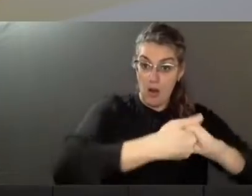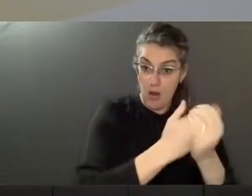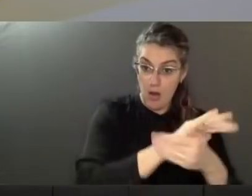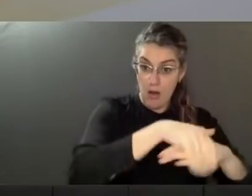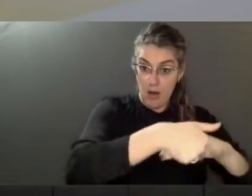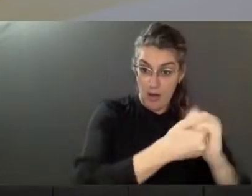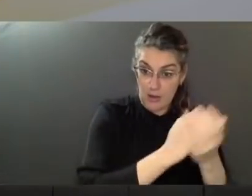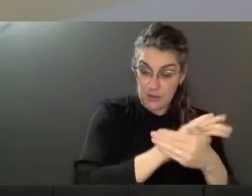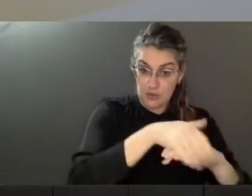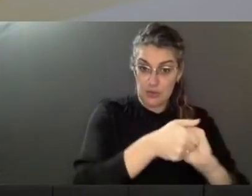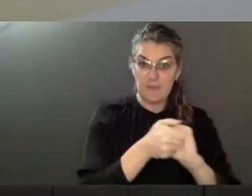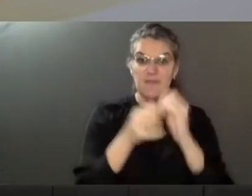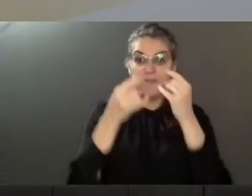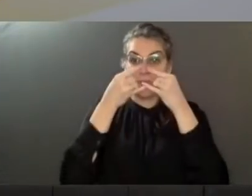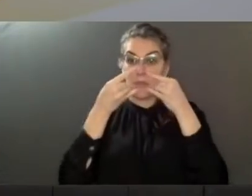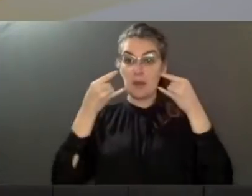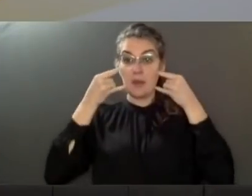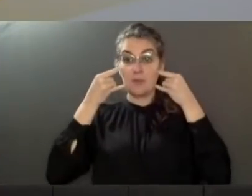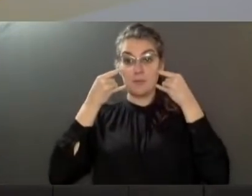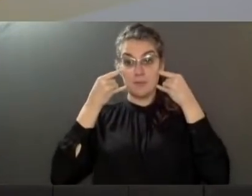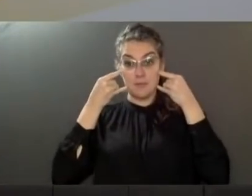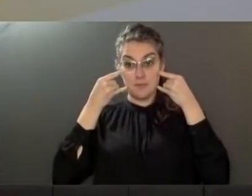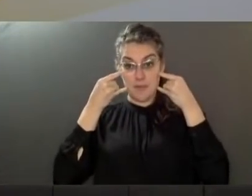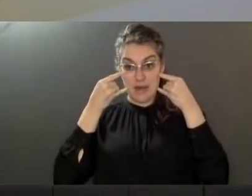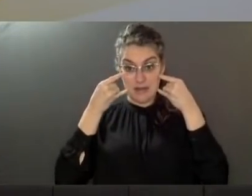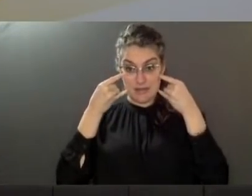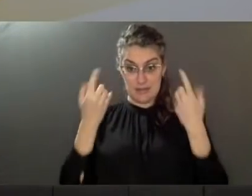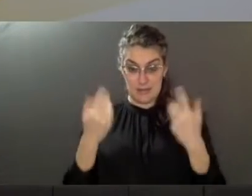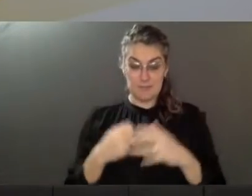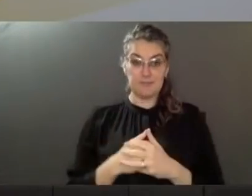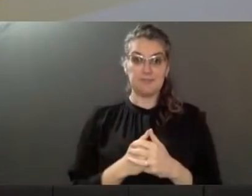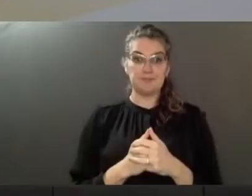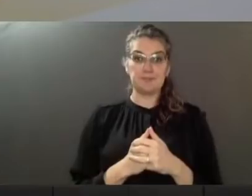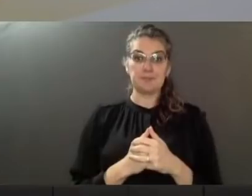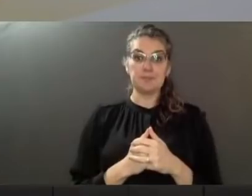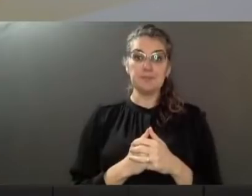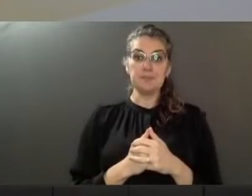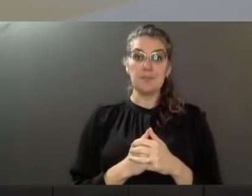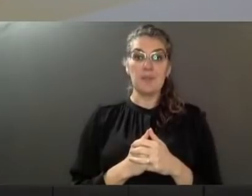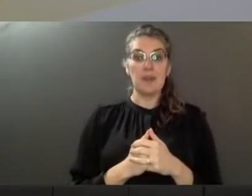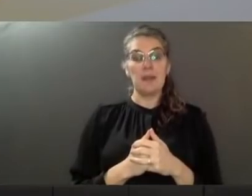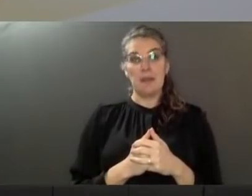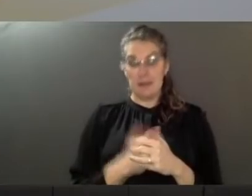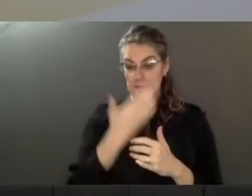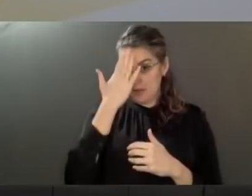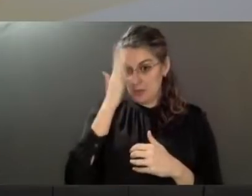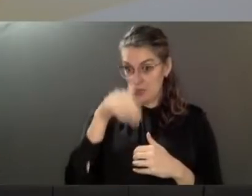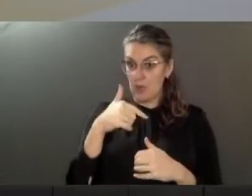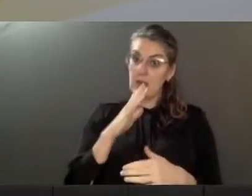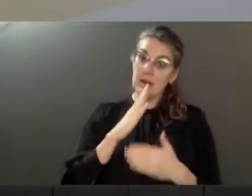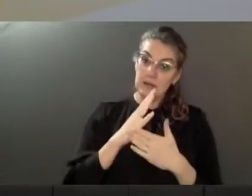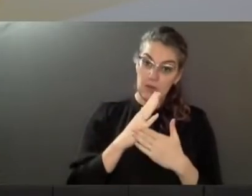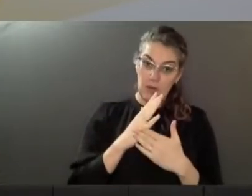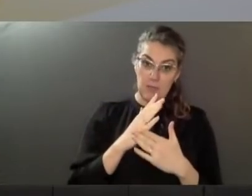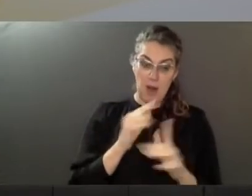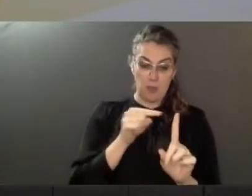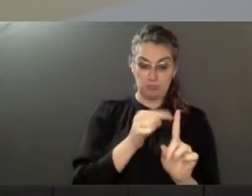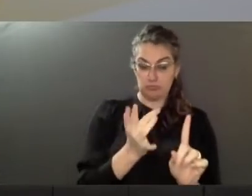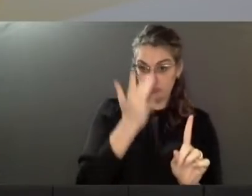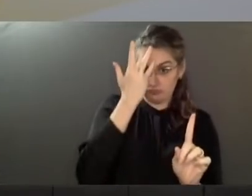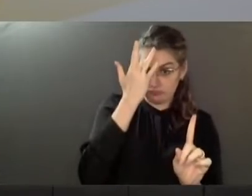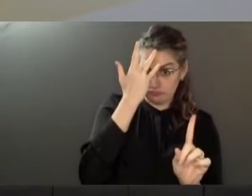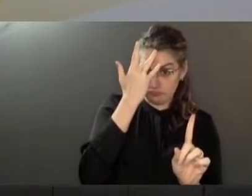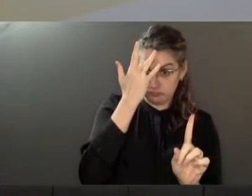Although I mentioned testing, self-isolation, and contact tracing at most briefings, I'd like to take a few minutes to remind everyone